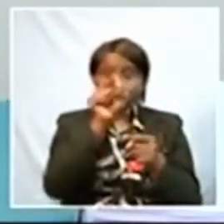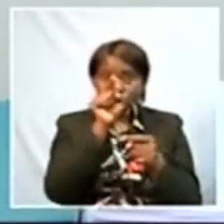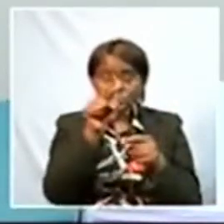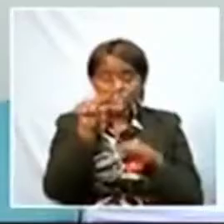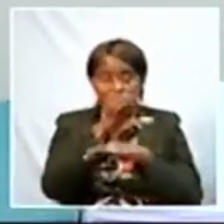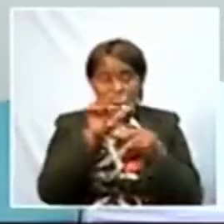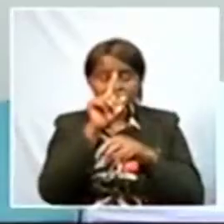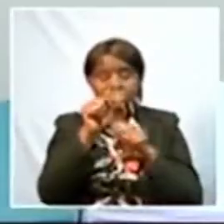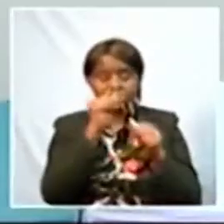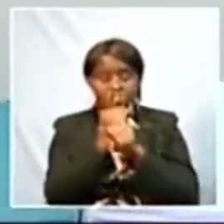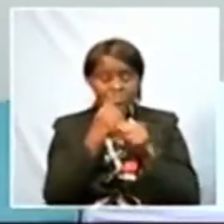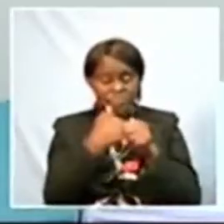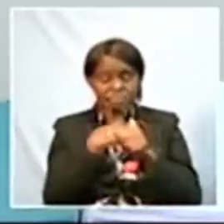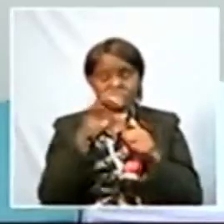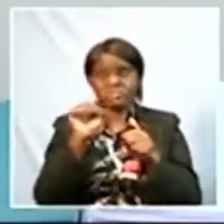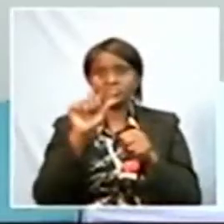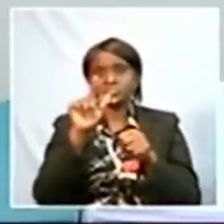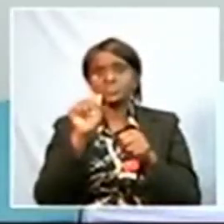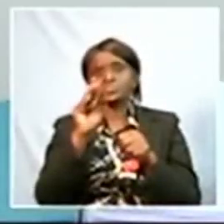a year, there is a slab.